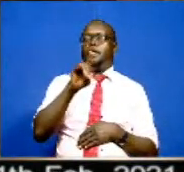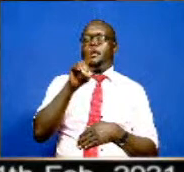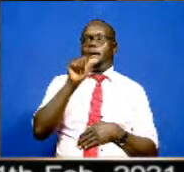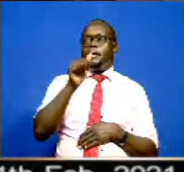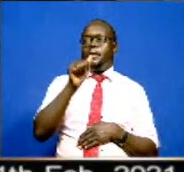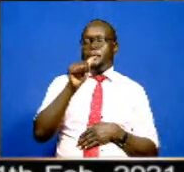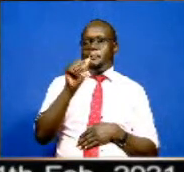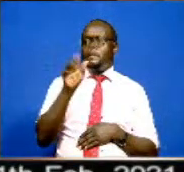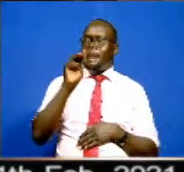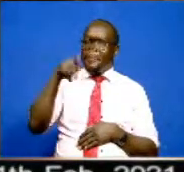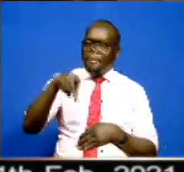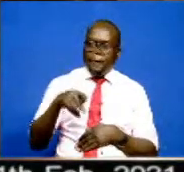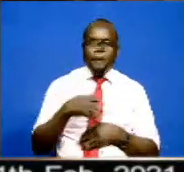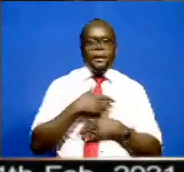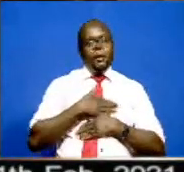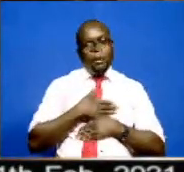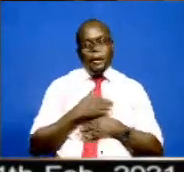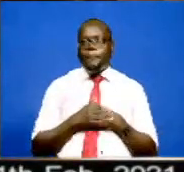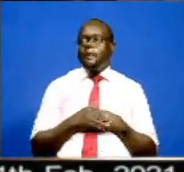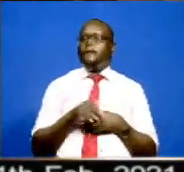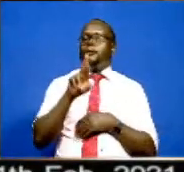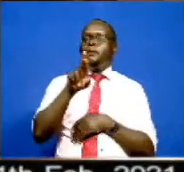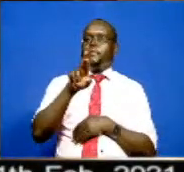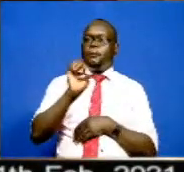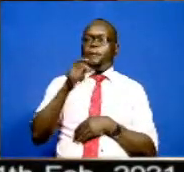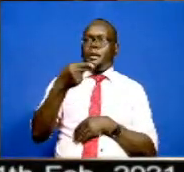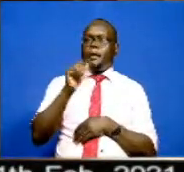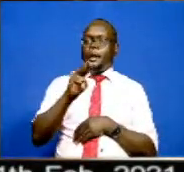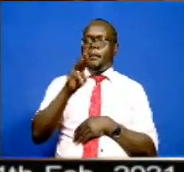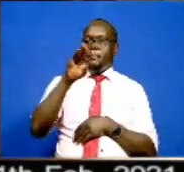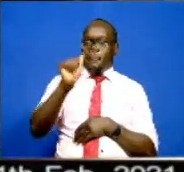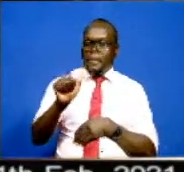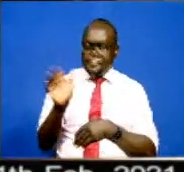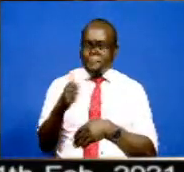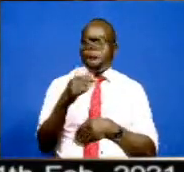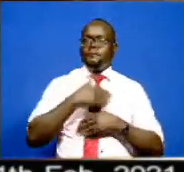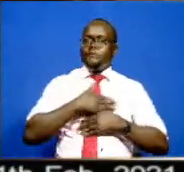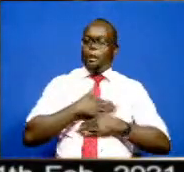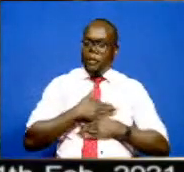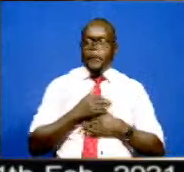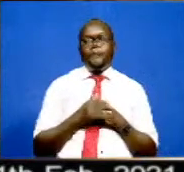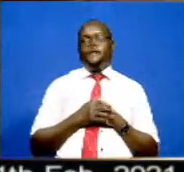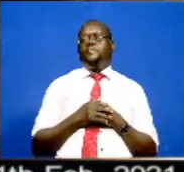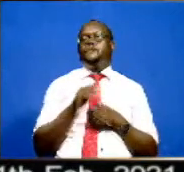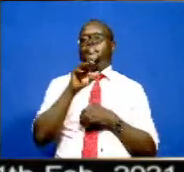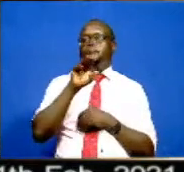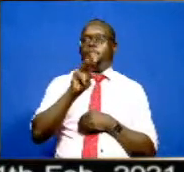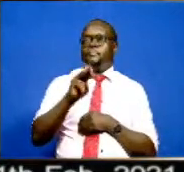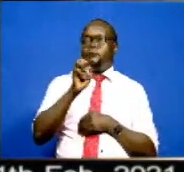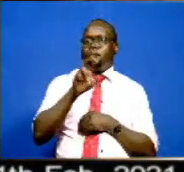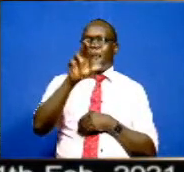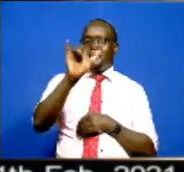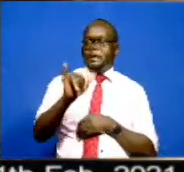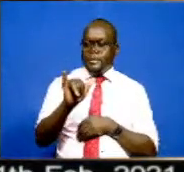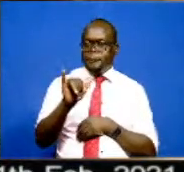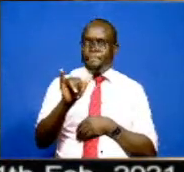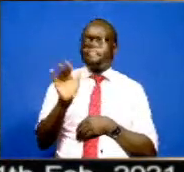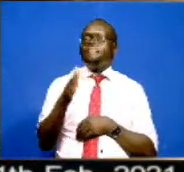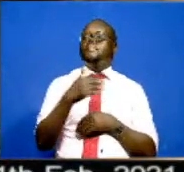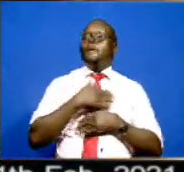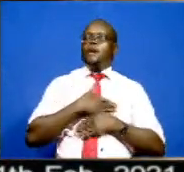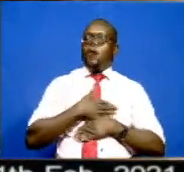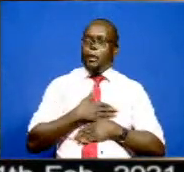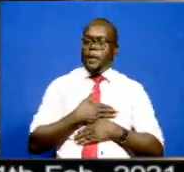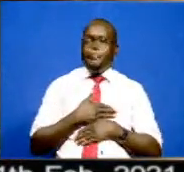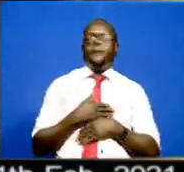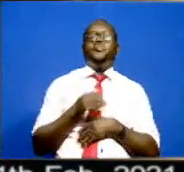Mzigi MP, the Honorable Rehema Dida Jaldesa MP, the Honorable Mercy Wanjiku Kakuya MP, the Honorable